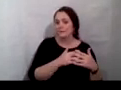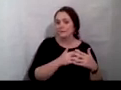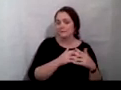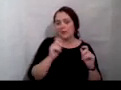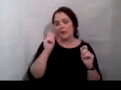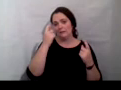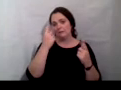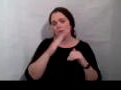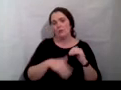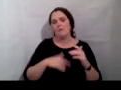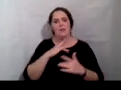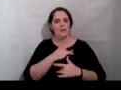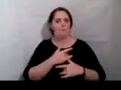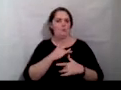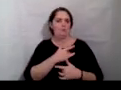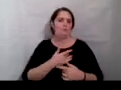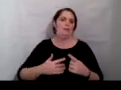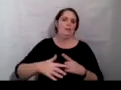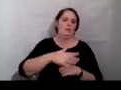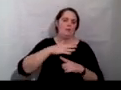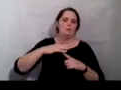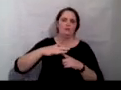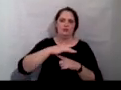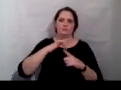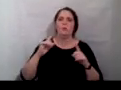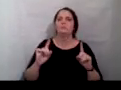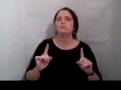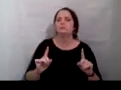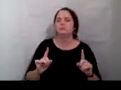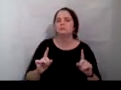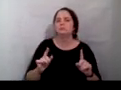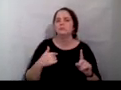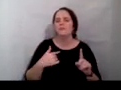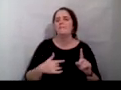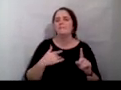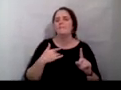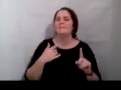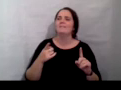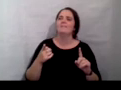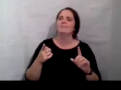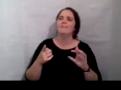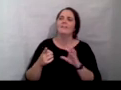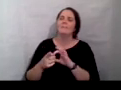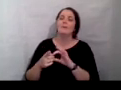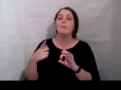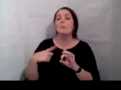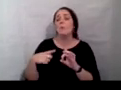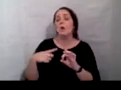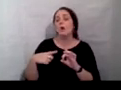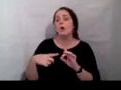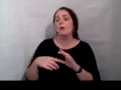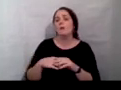you like, understanding of that emotional ecology. I almost feel as though exactly what they were saying